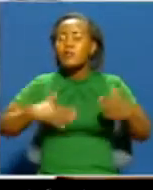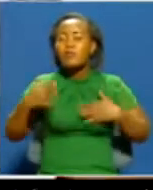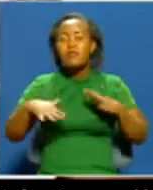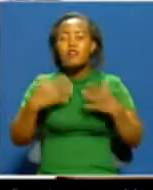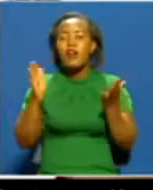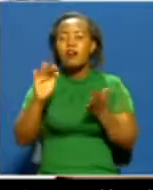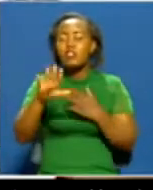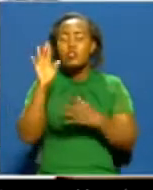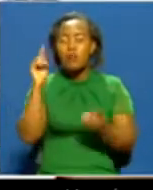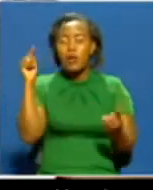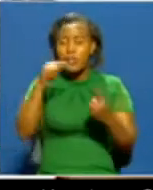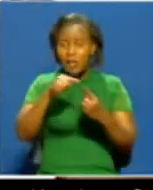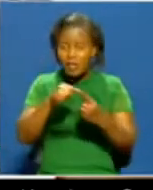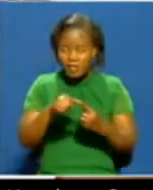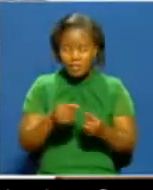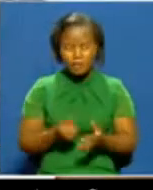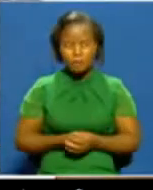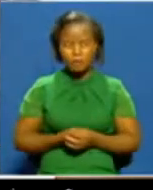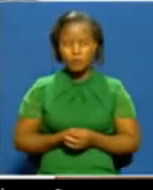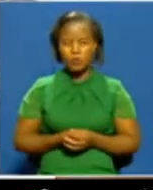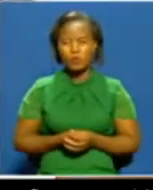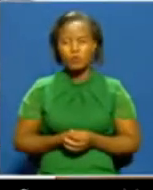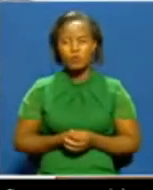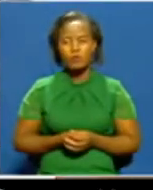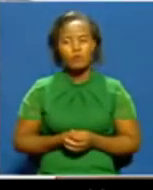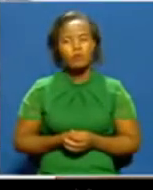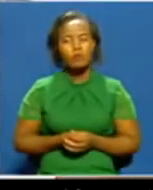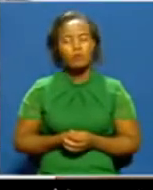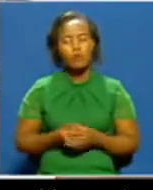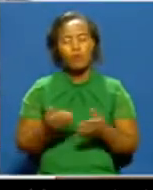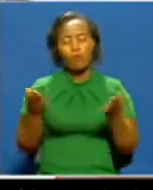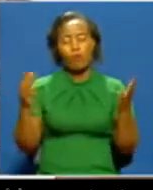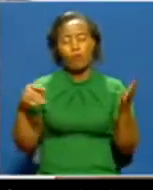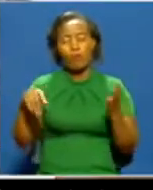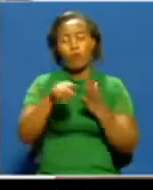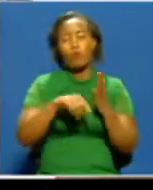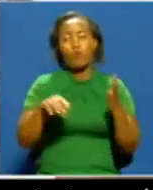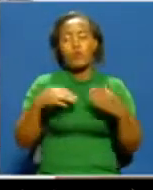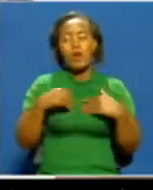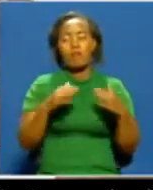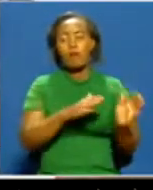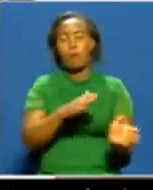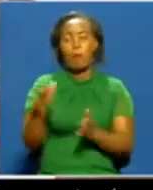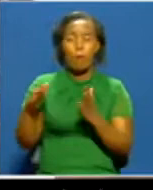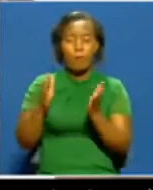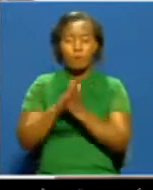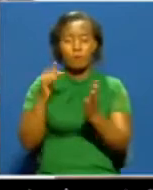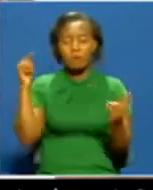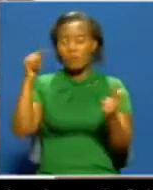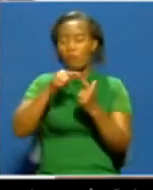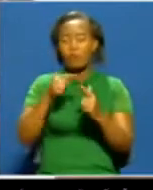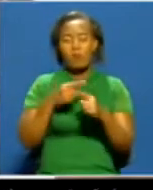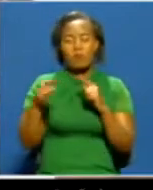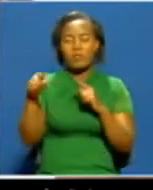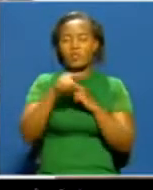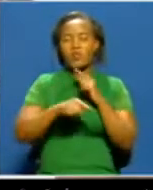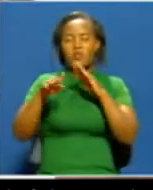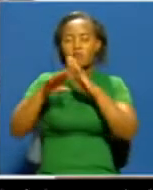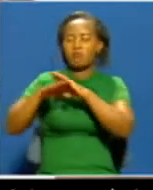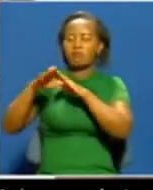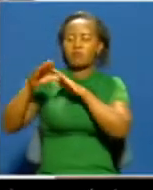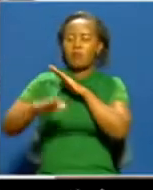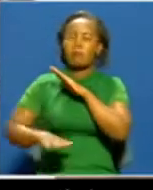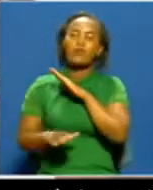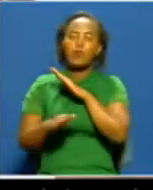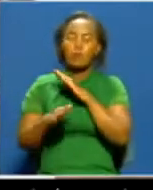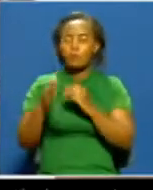concerned? As far as our target is concerned, we are way below our target. And the reason why we